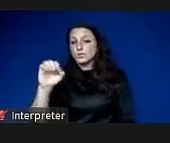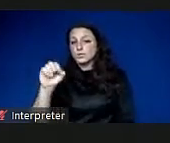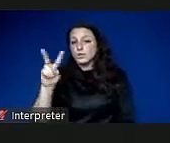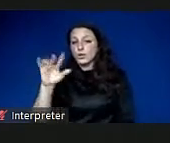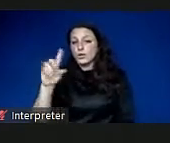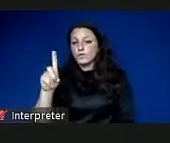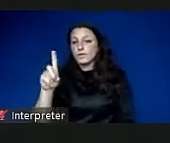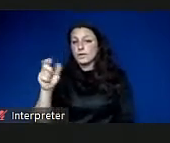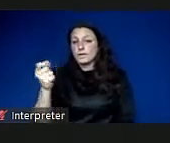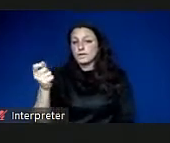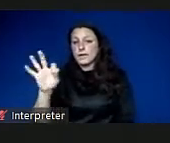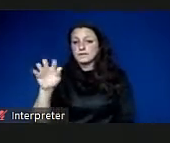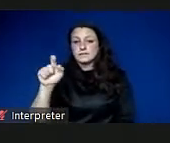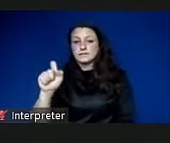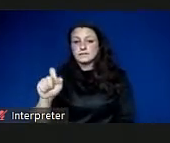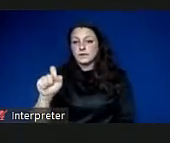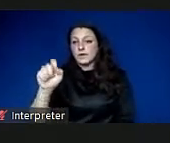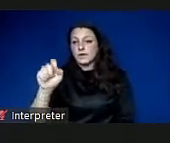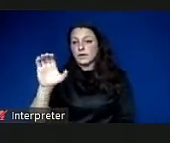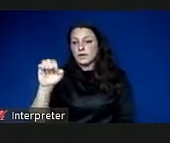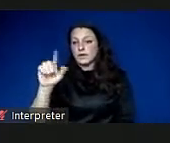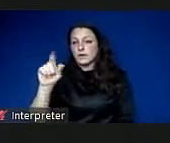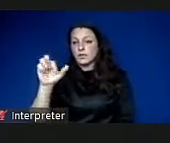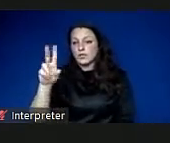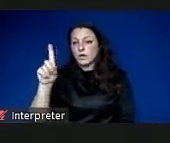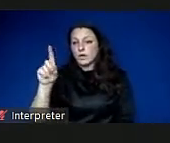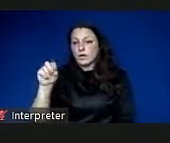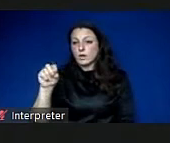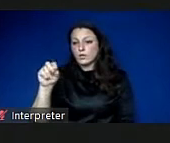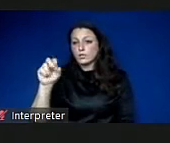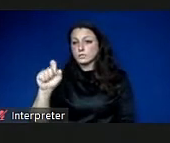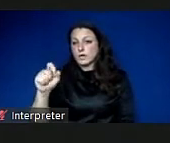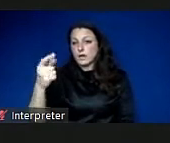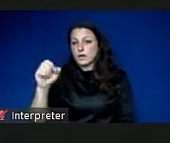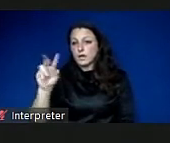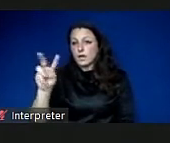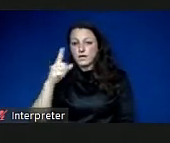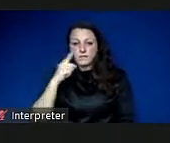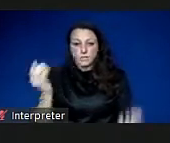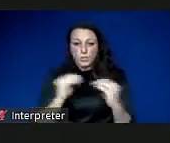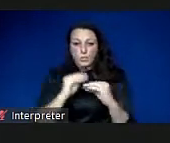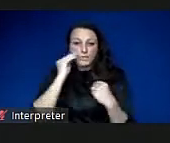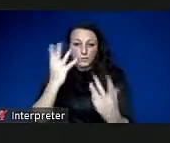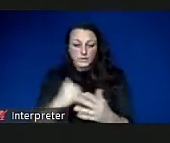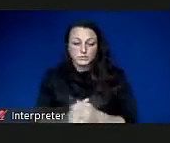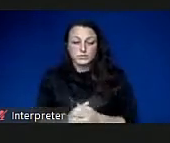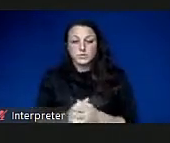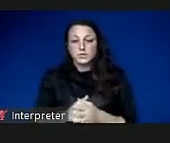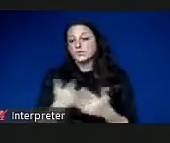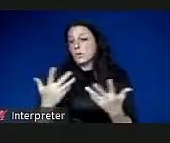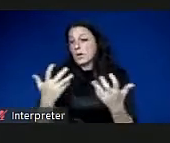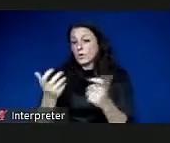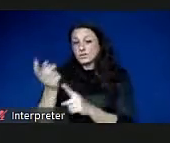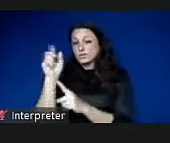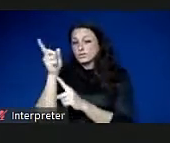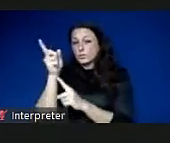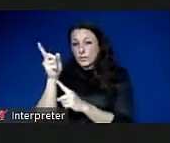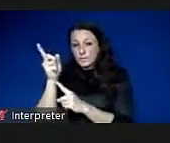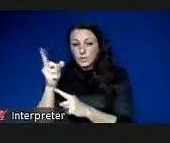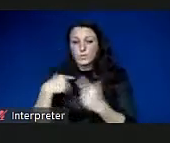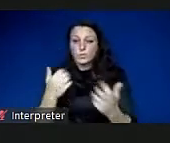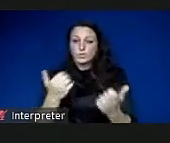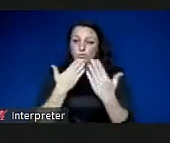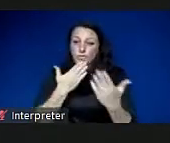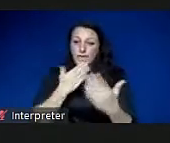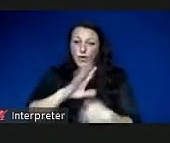covid19.colorado.gov to see our data, to get more information. And I just want to take a moment to thank all